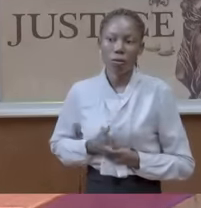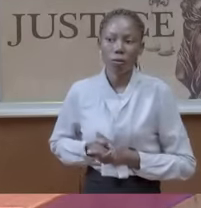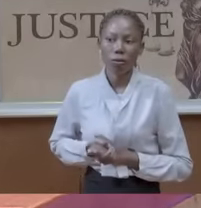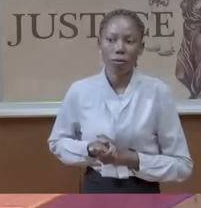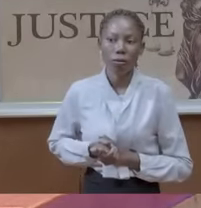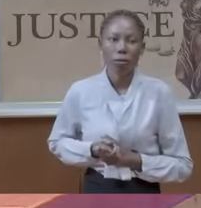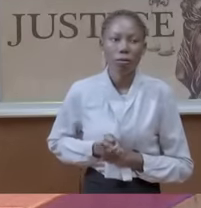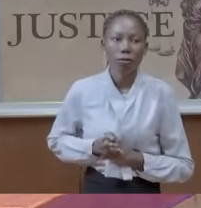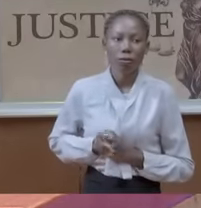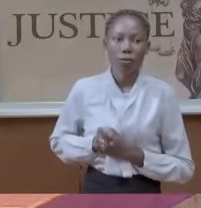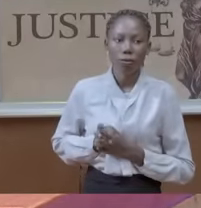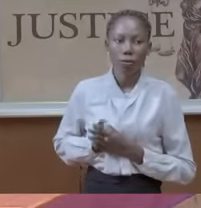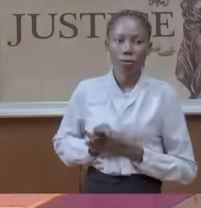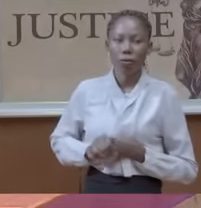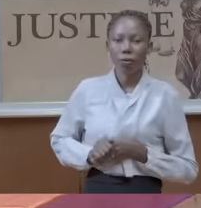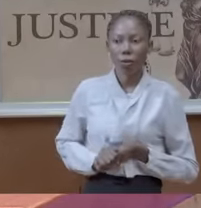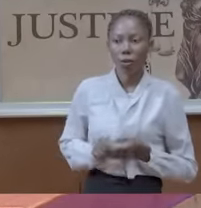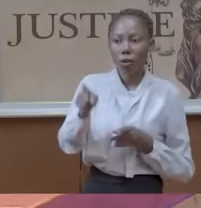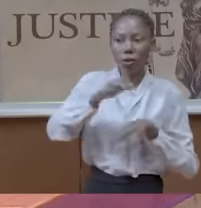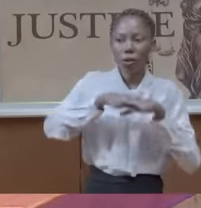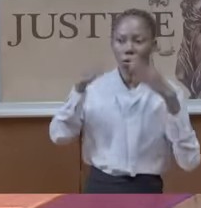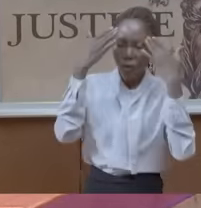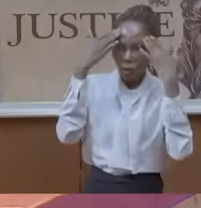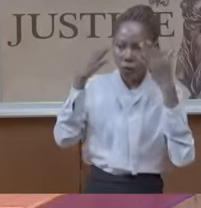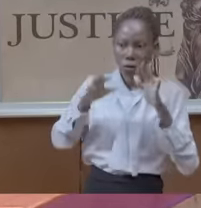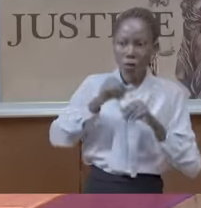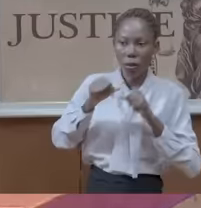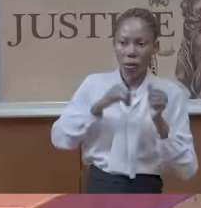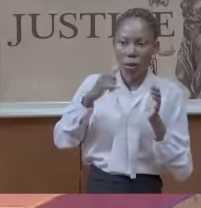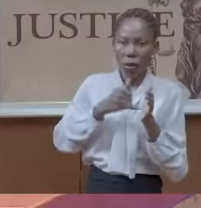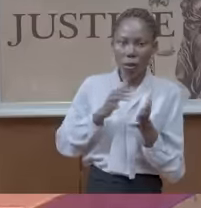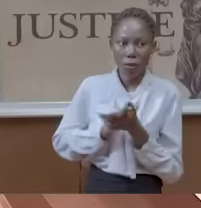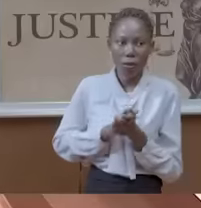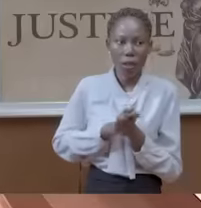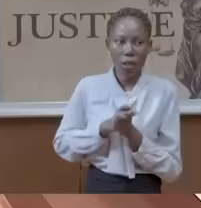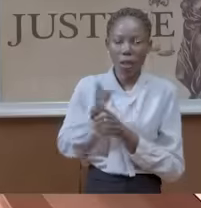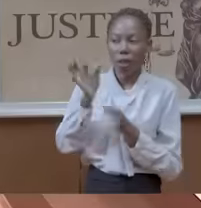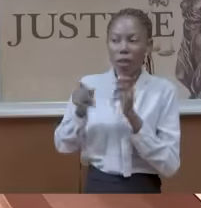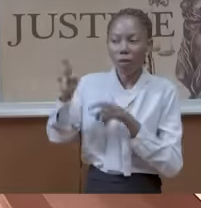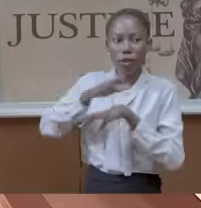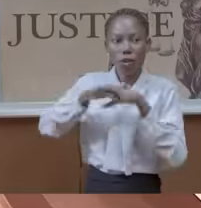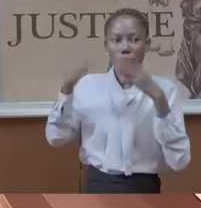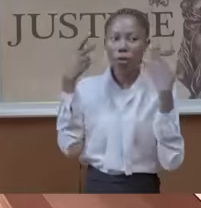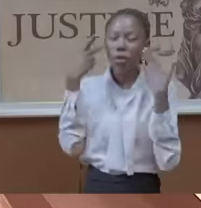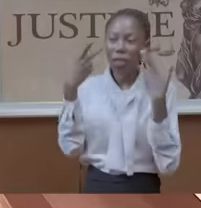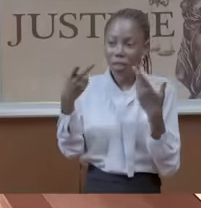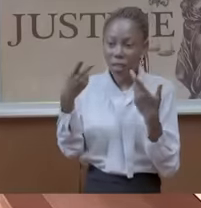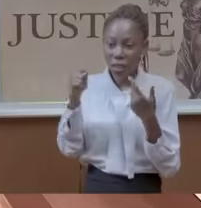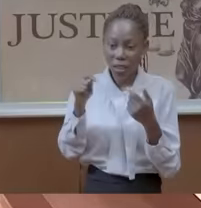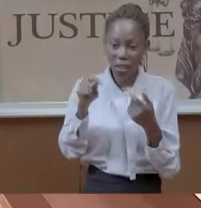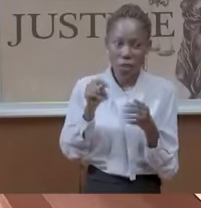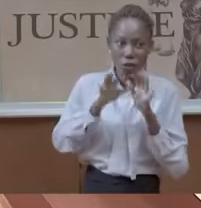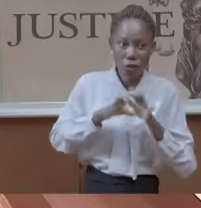I don't know how I'm going to. You don't have to encourage them. Because look, let me tell you why. If he doesn't have access to them, there is no way whoever